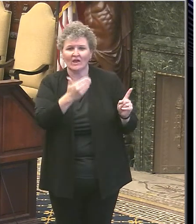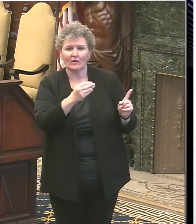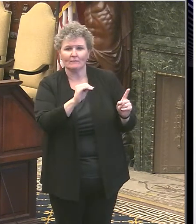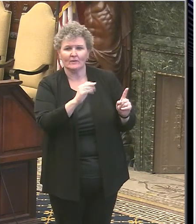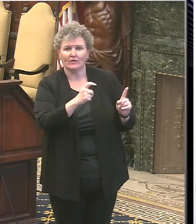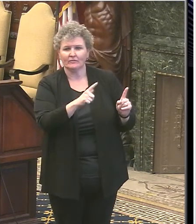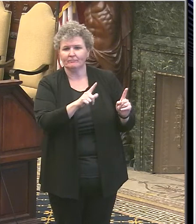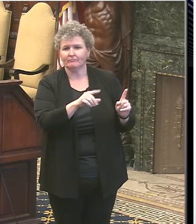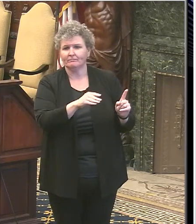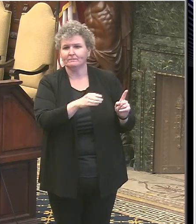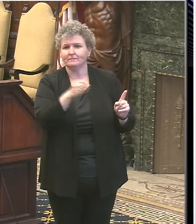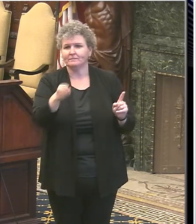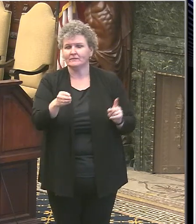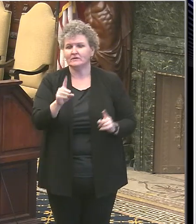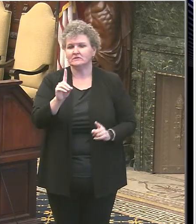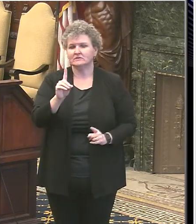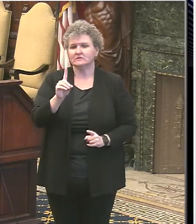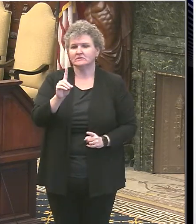Danya Henninger of Billy Penn.